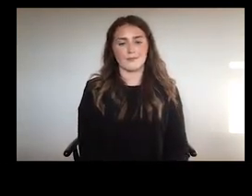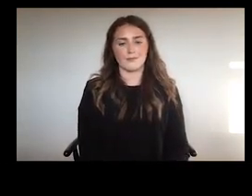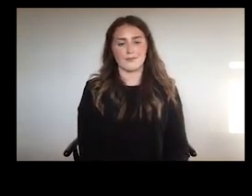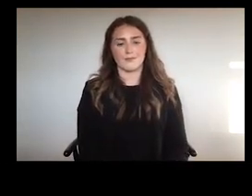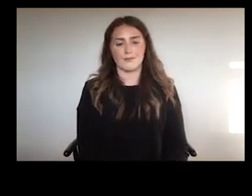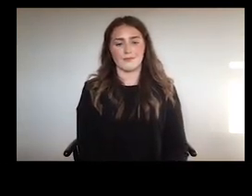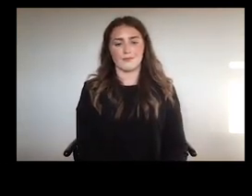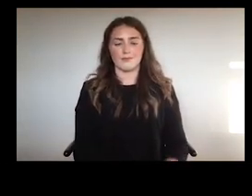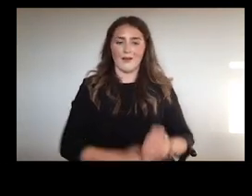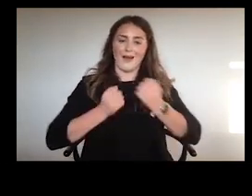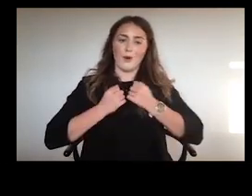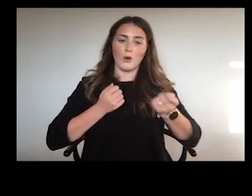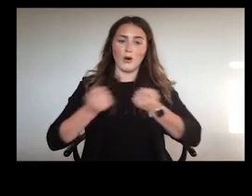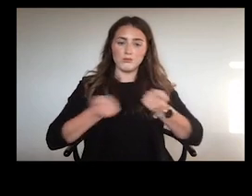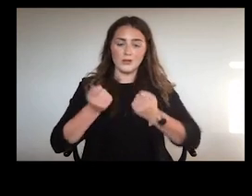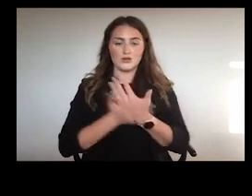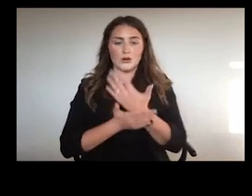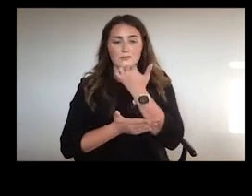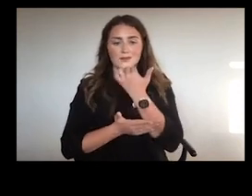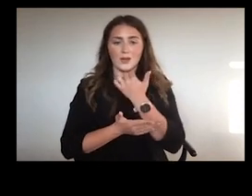more reliable.